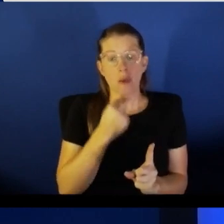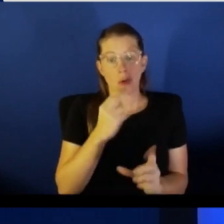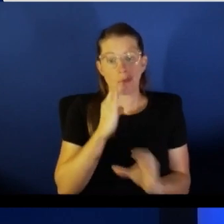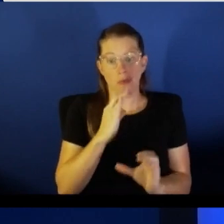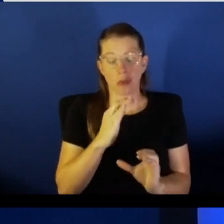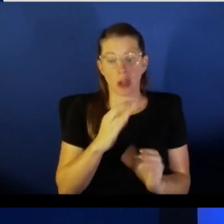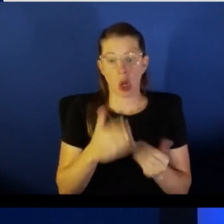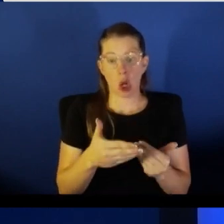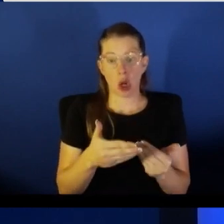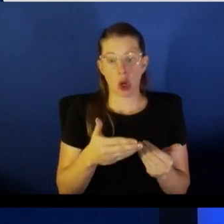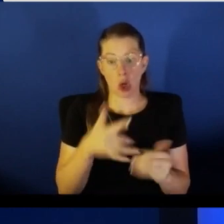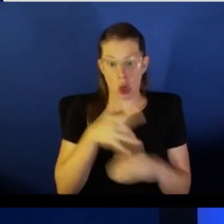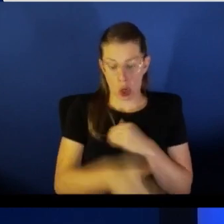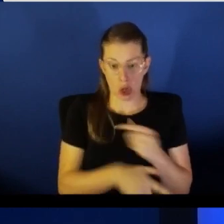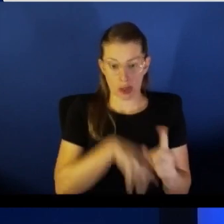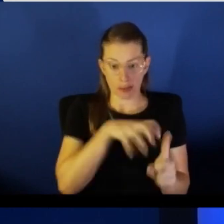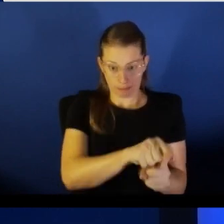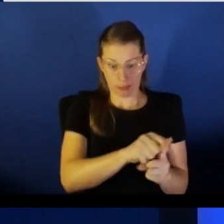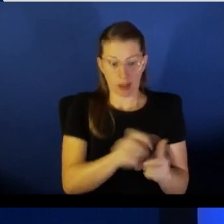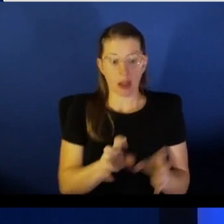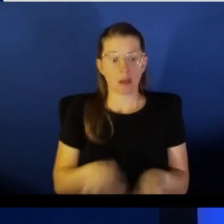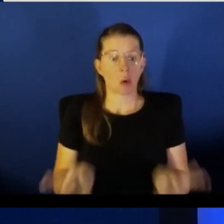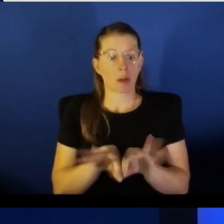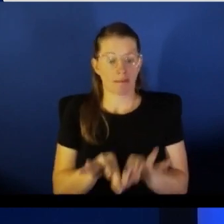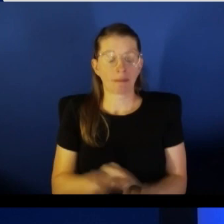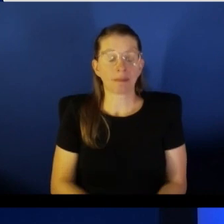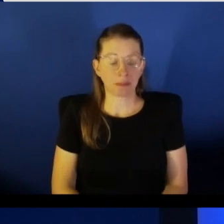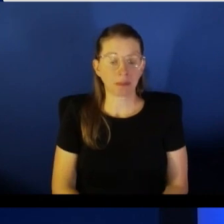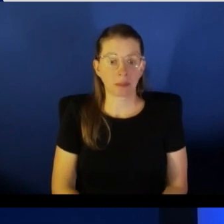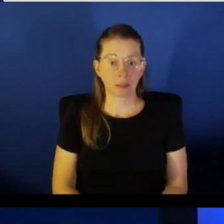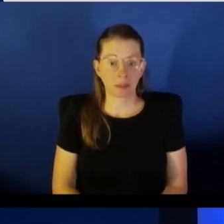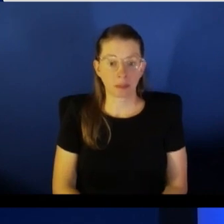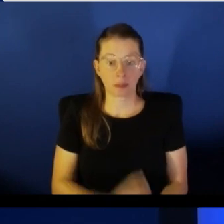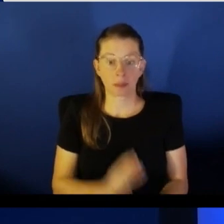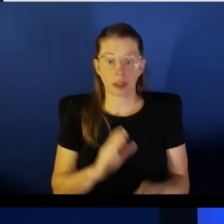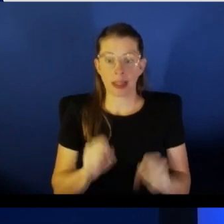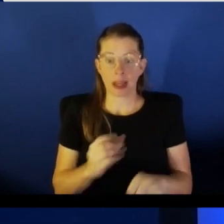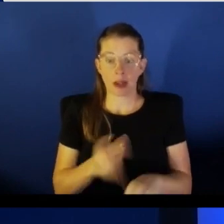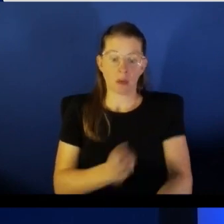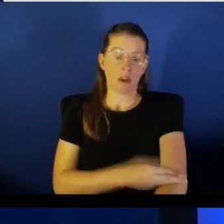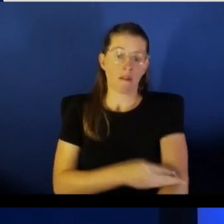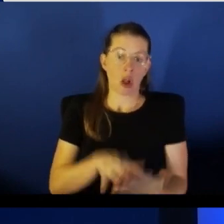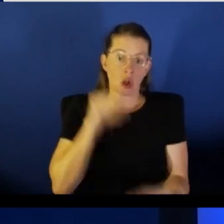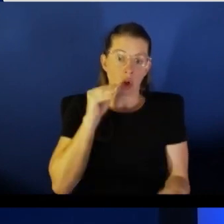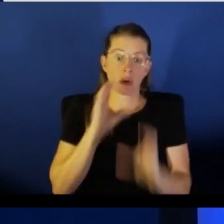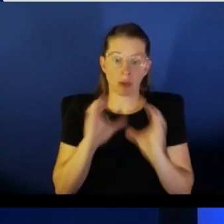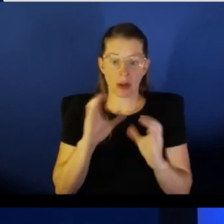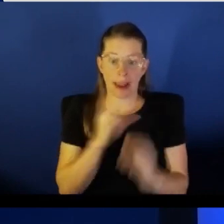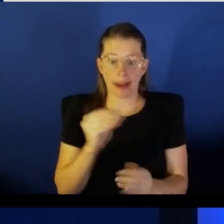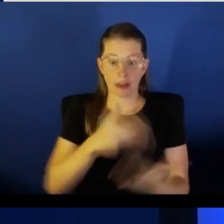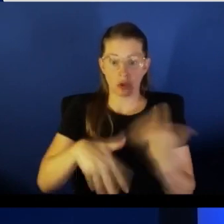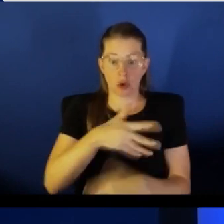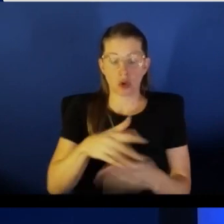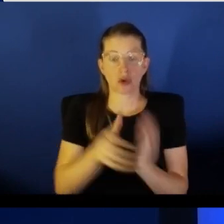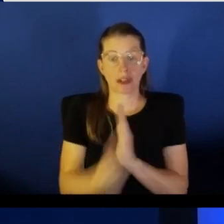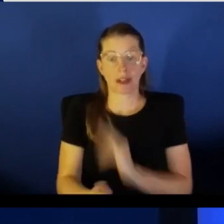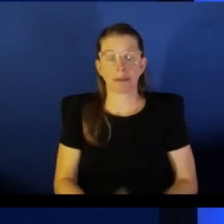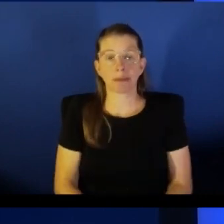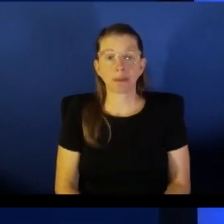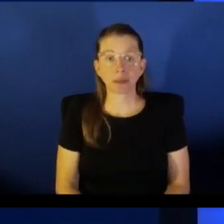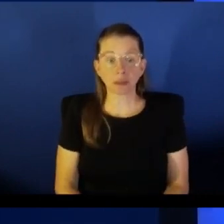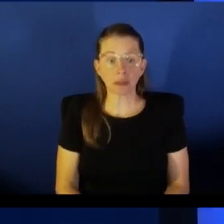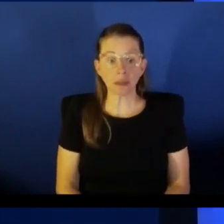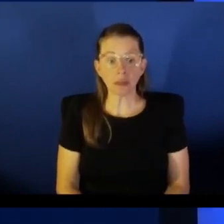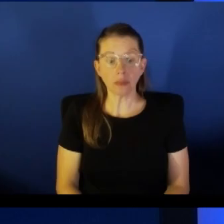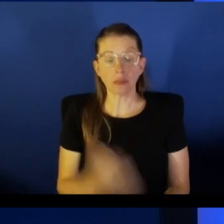detection very important. It can make a huge difference by improving learning, communication, and social skills. So today, let's bring in